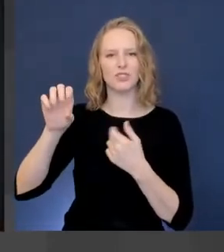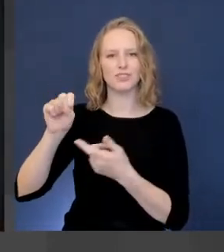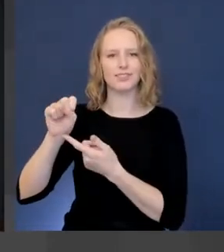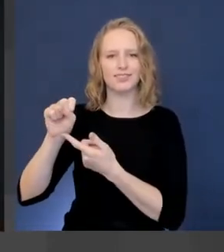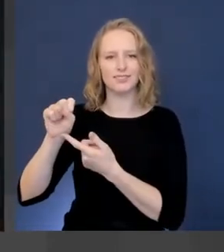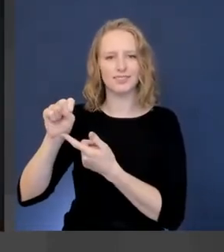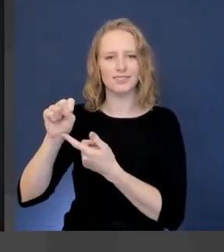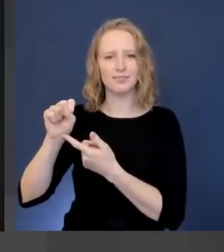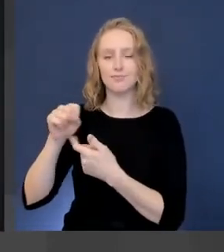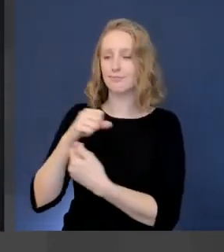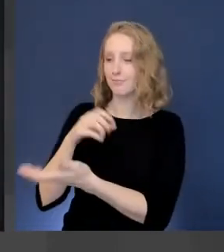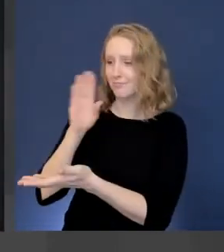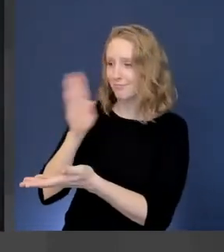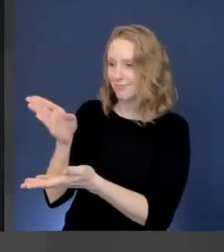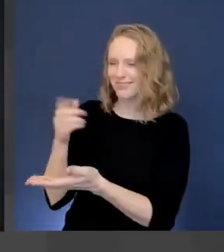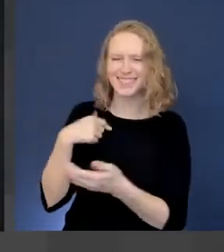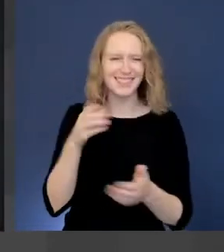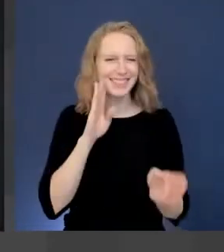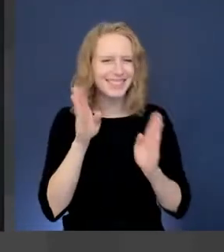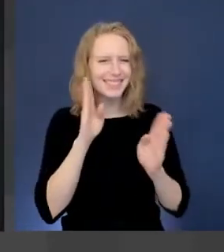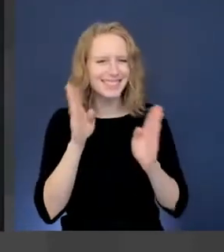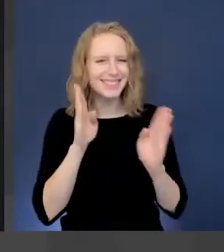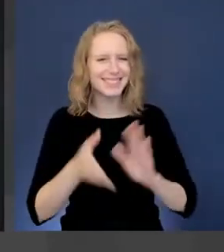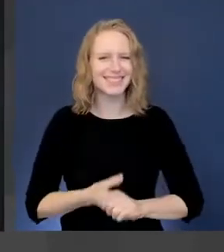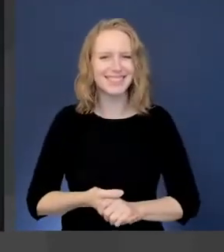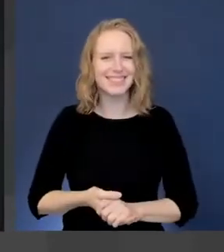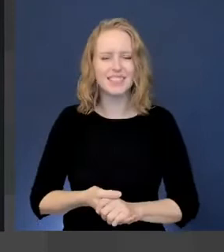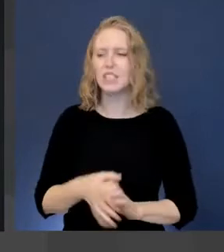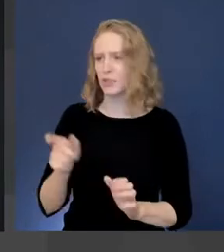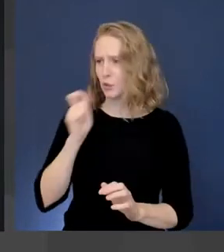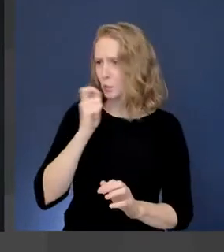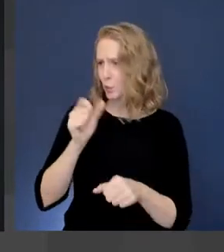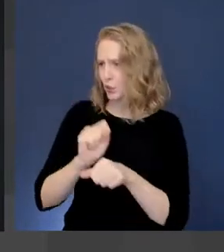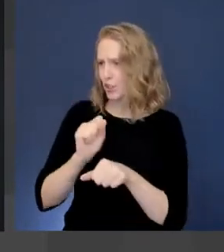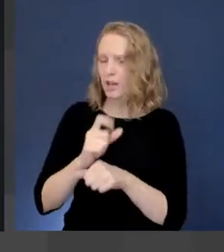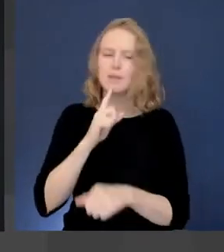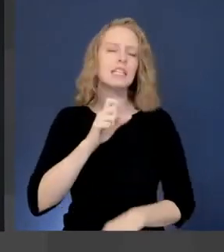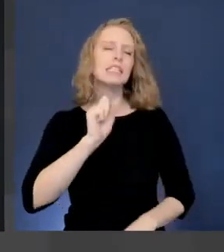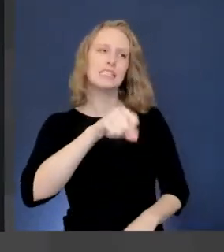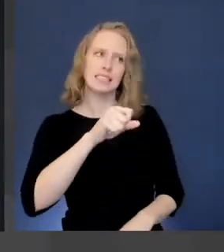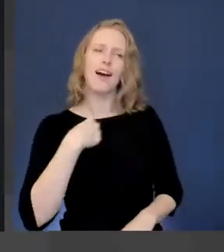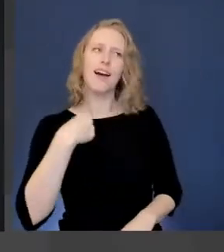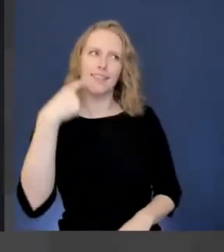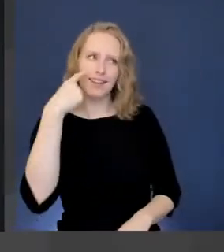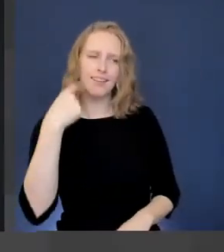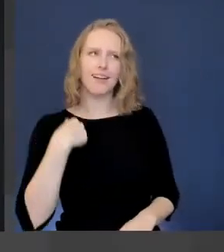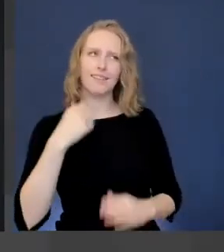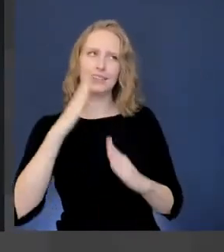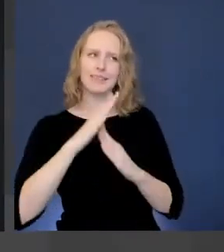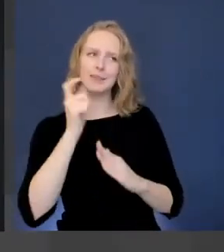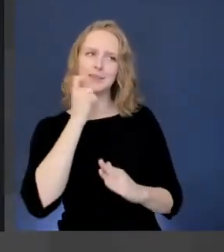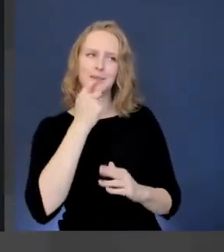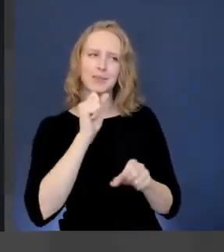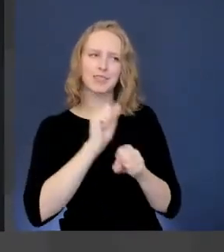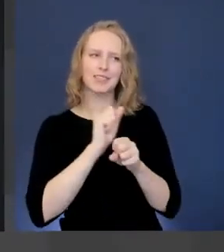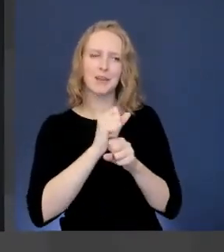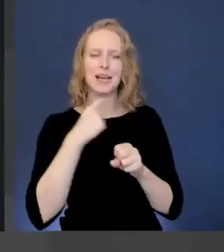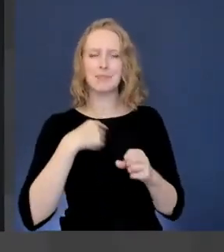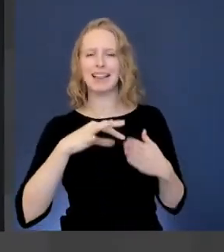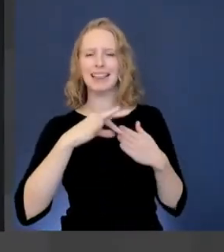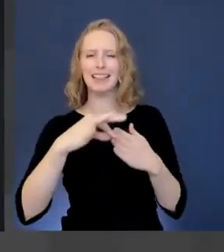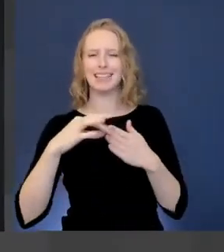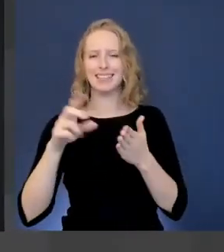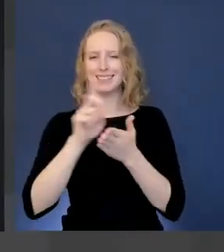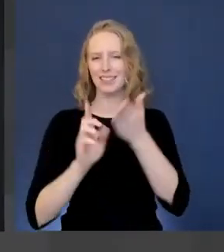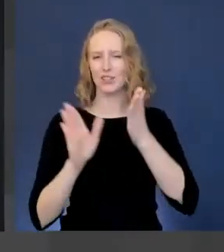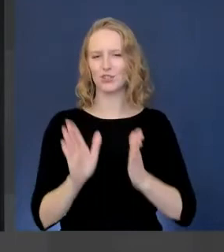job at Mojang Studios. Yeah, I think I have the coolest job. It's sometimes difficult to believe, but I'm the lead designer of Minecraft Dungeons, and that